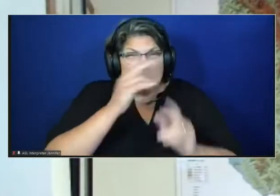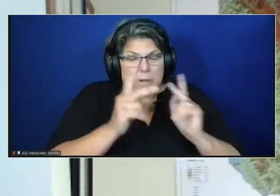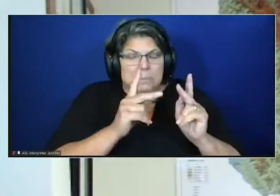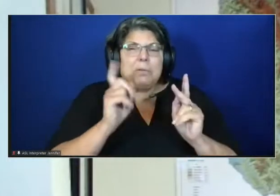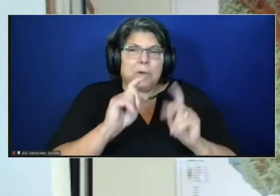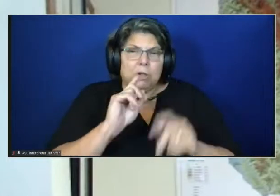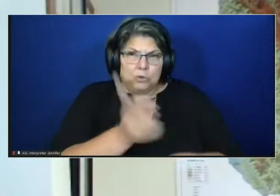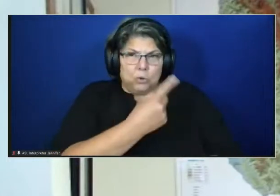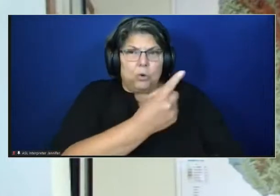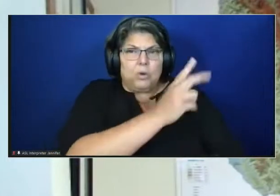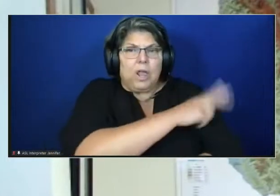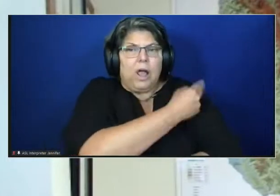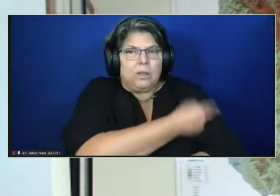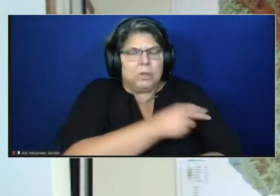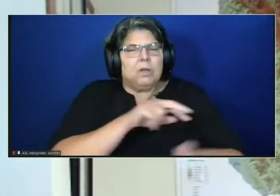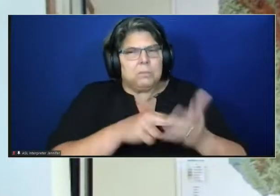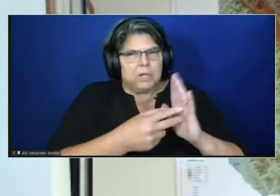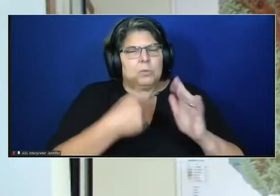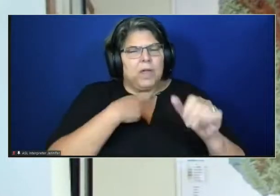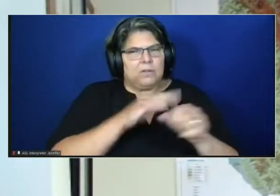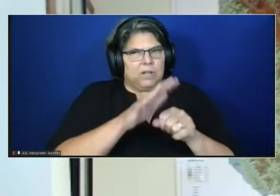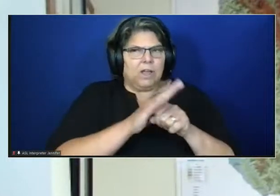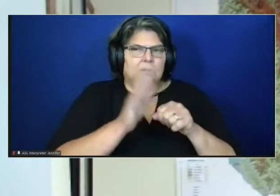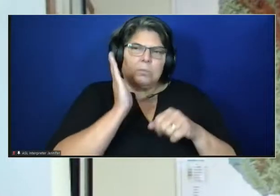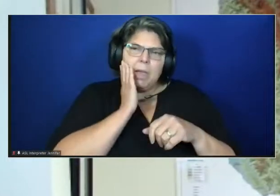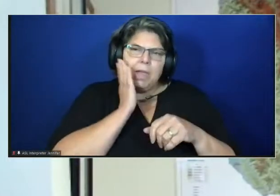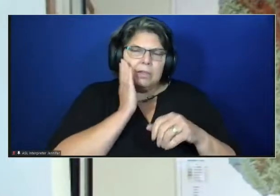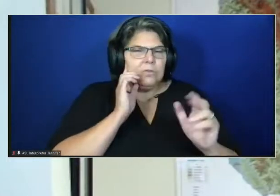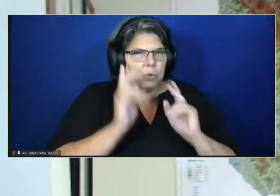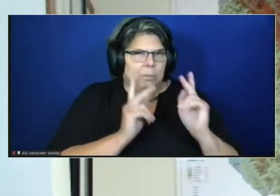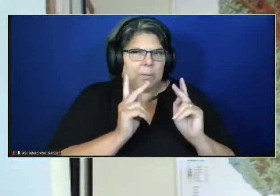be hospital capacity to take care of people.